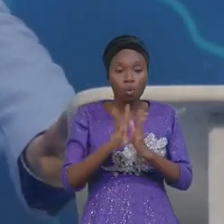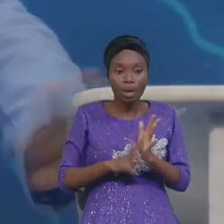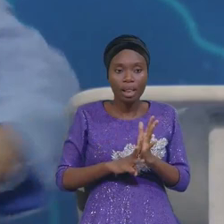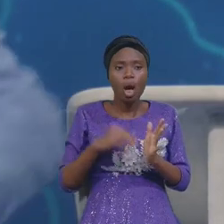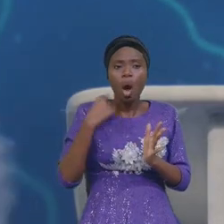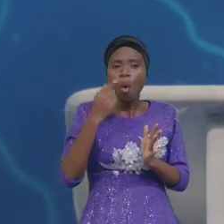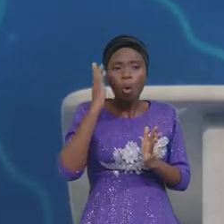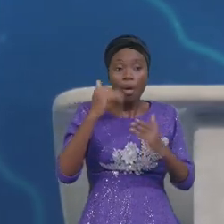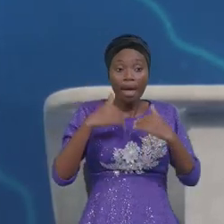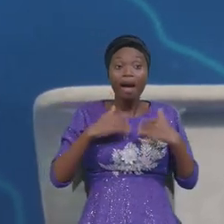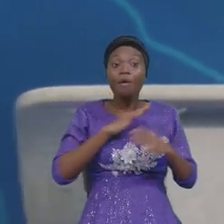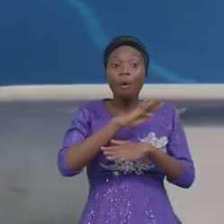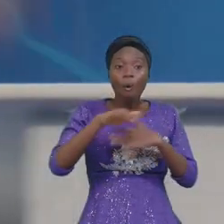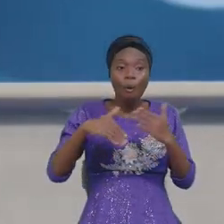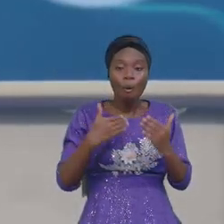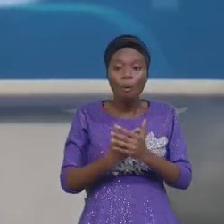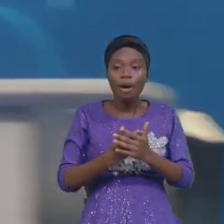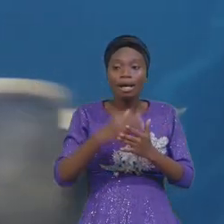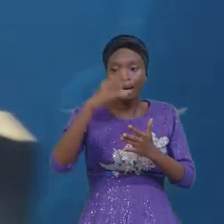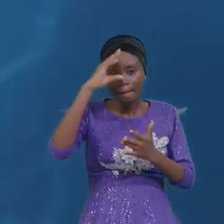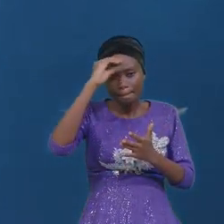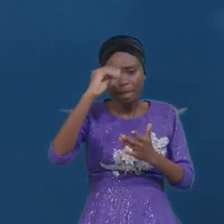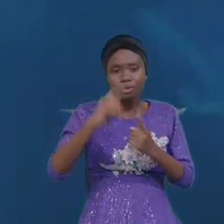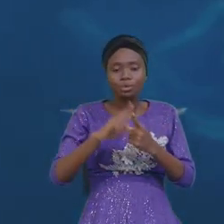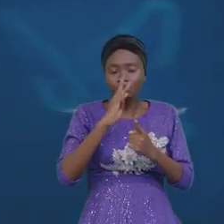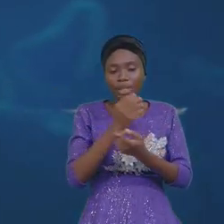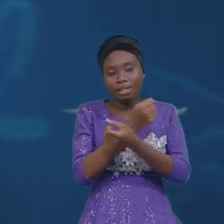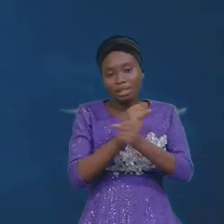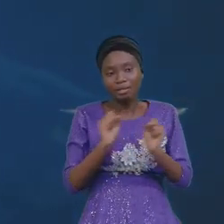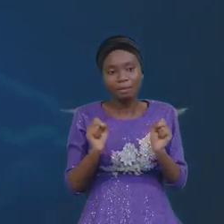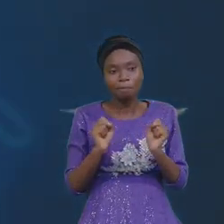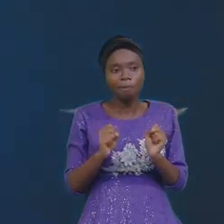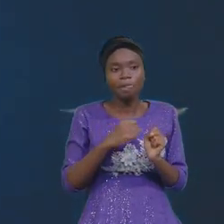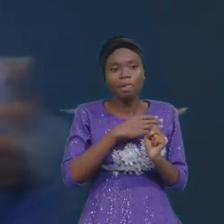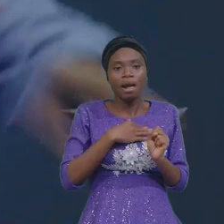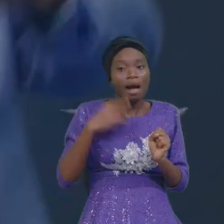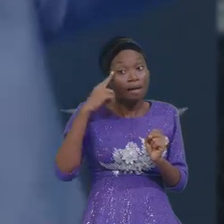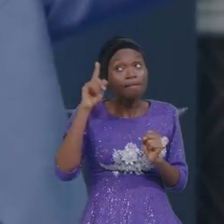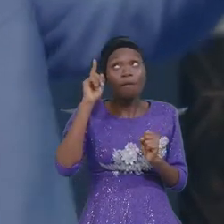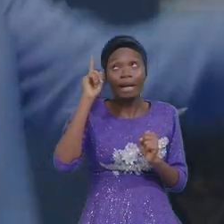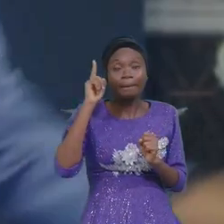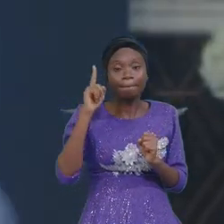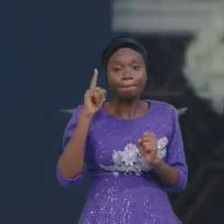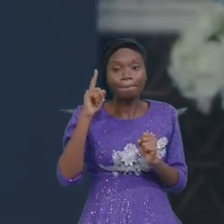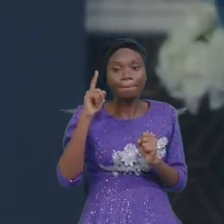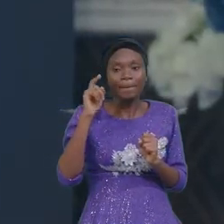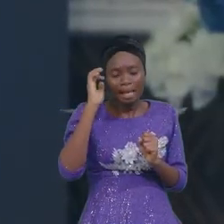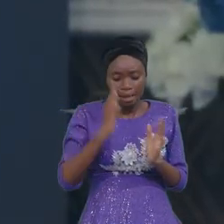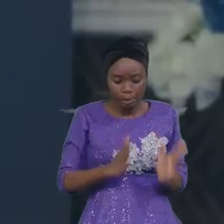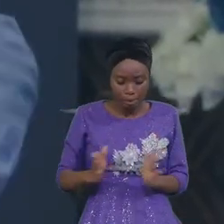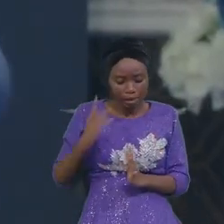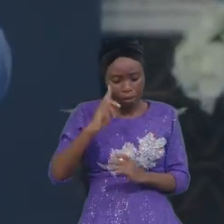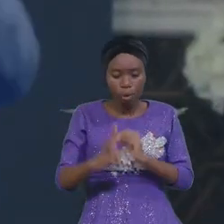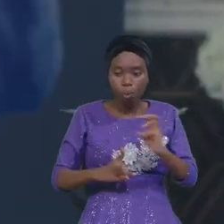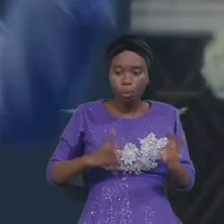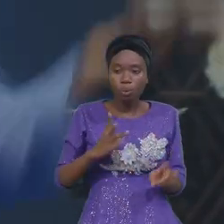all men to be saved? For him, a plan for the whole world,